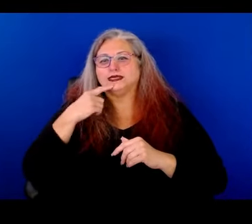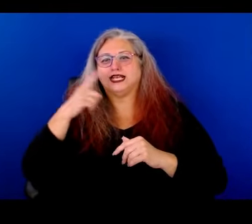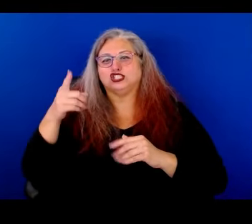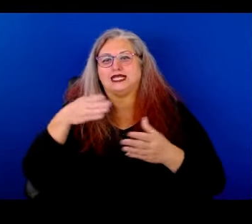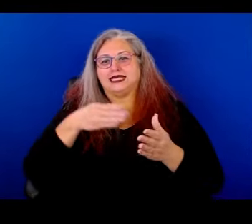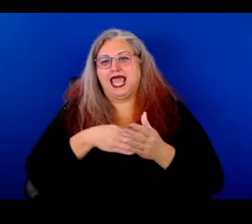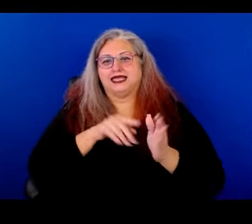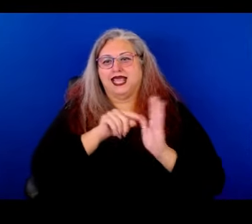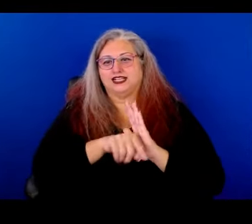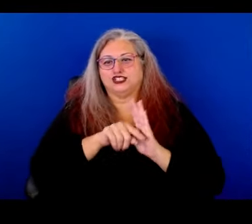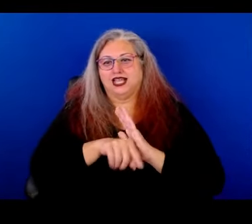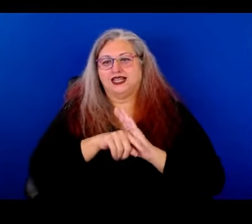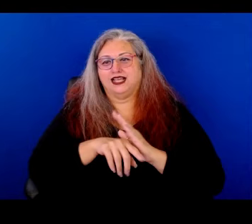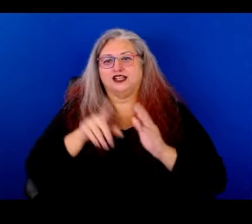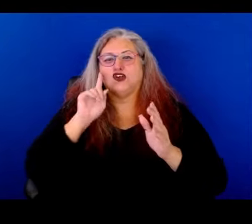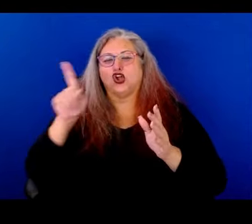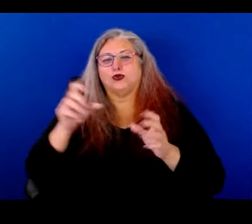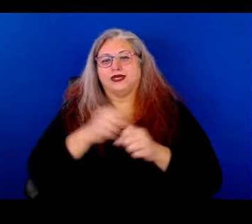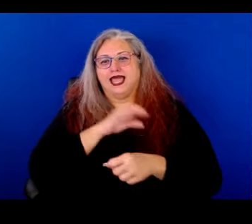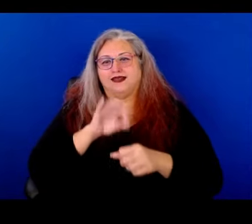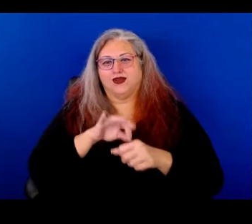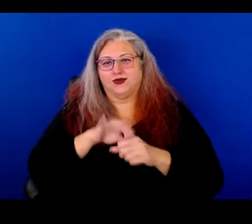being anti-genocide to get her votes.